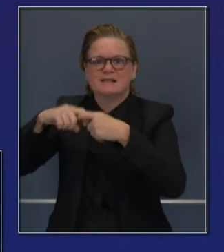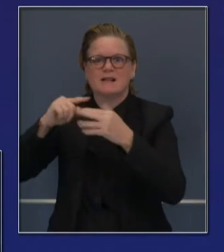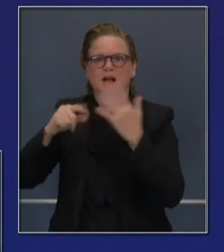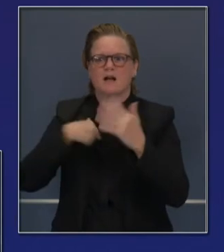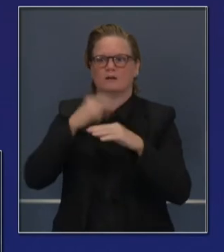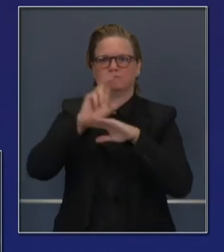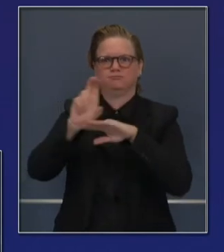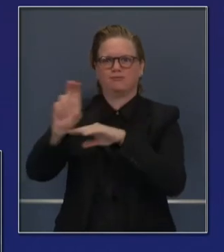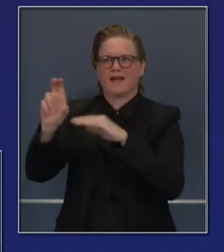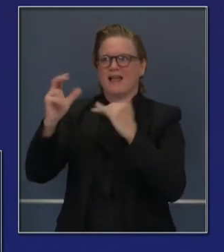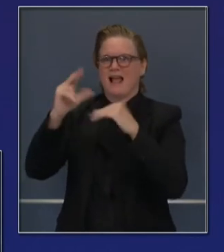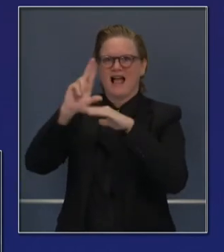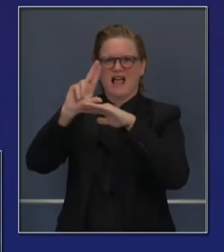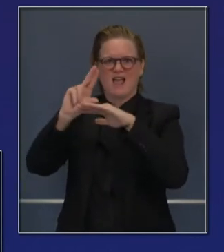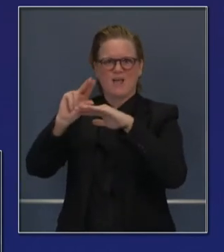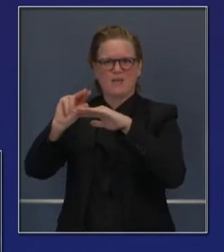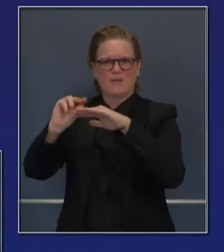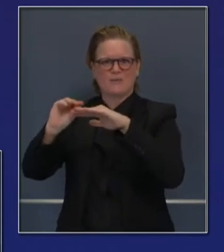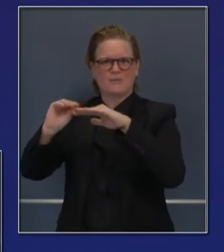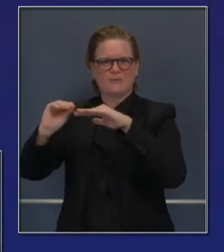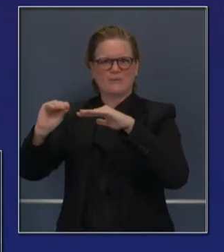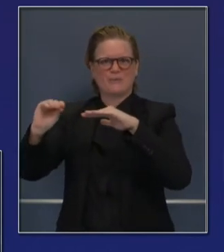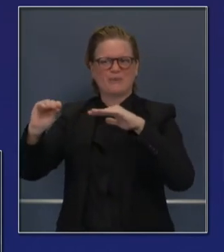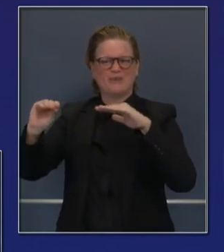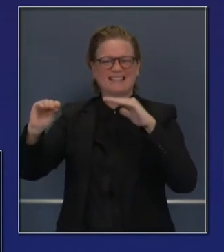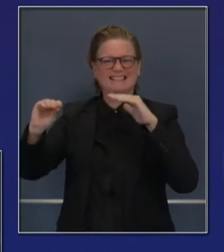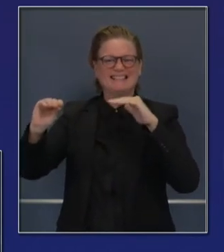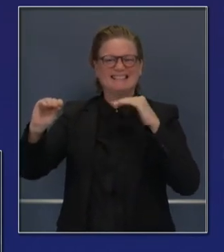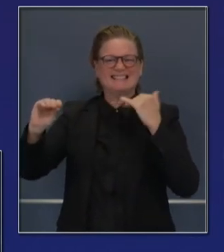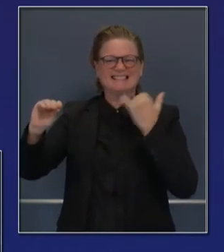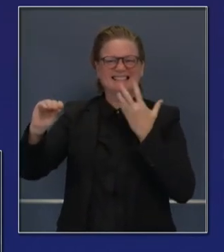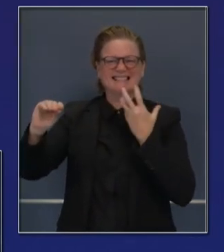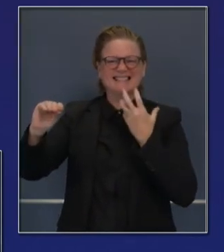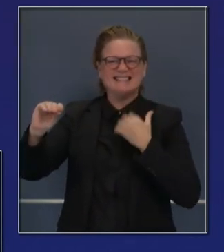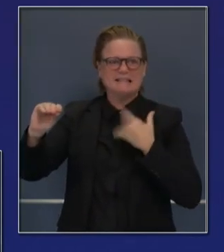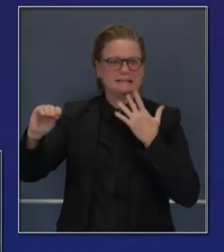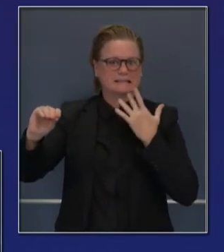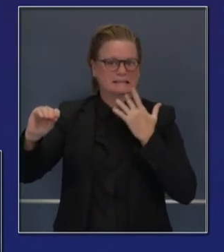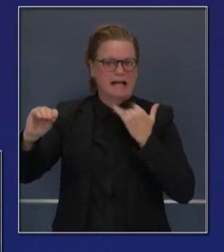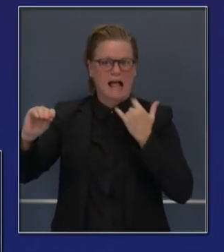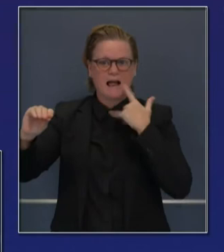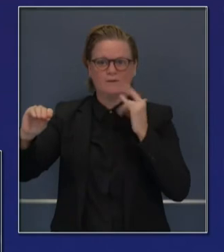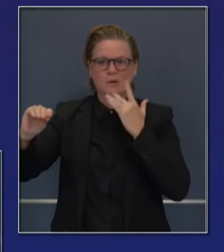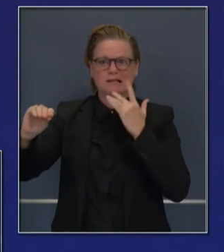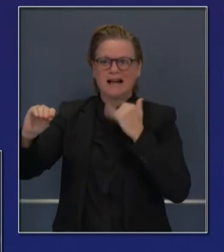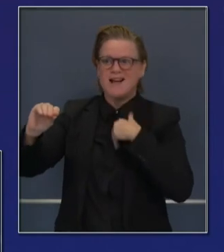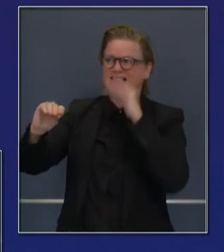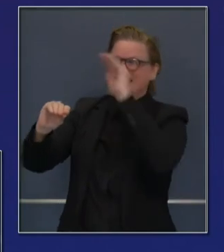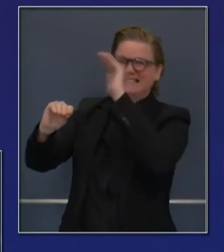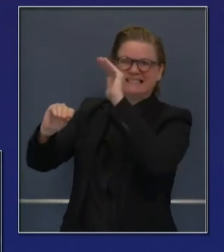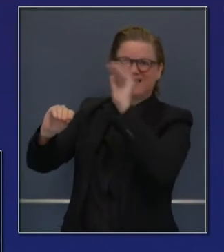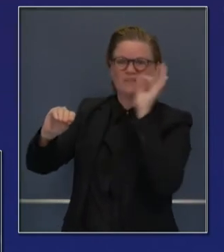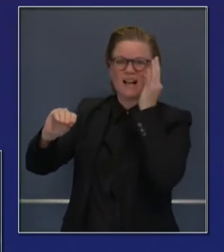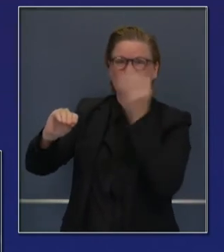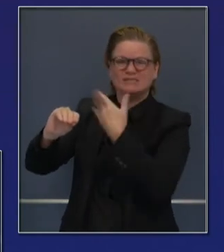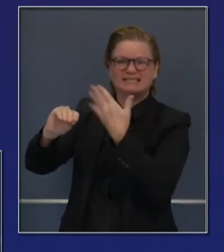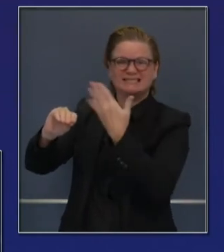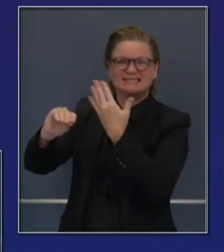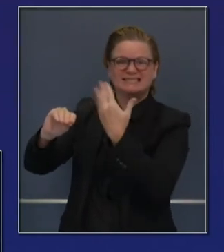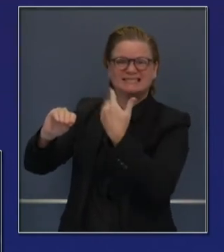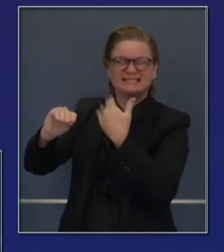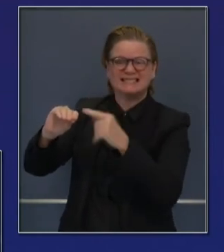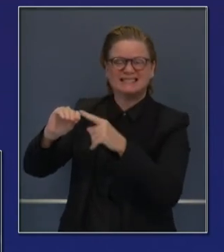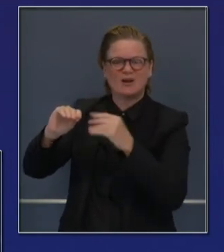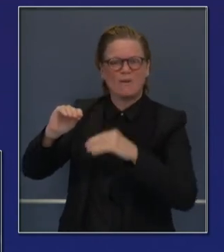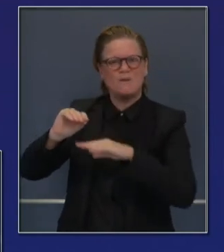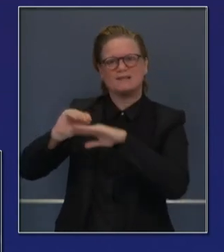is today. Urgency is tomorrow. Urgency is a 24-hour effort, 7 days a week,